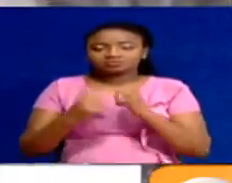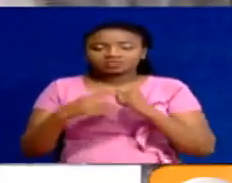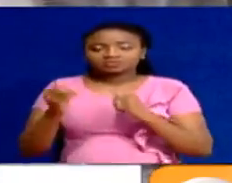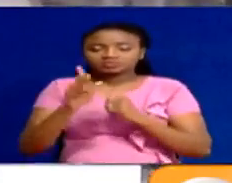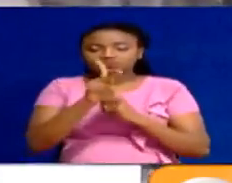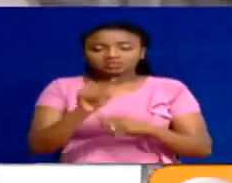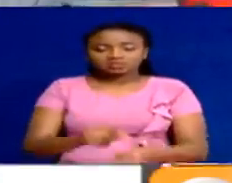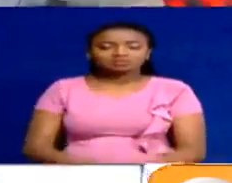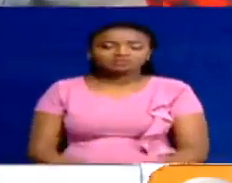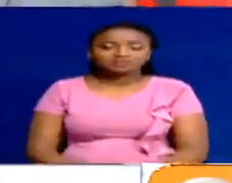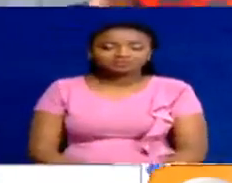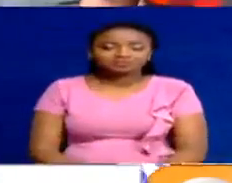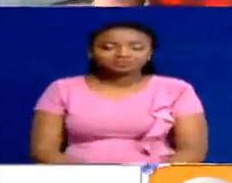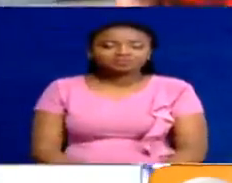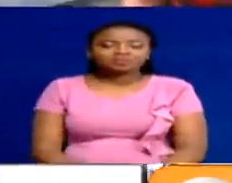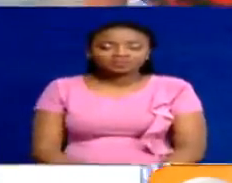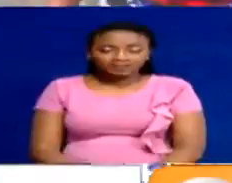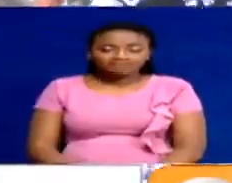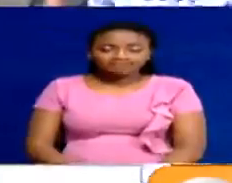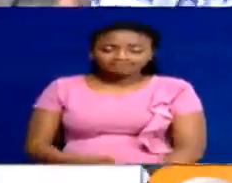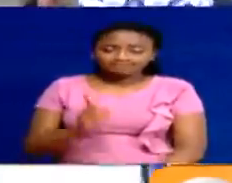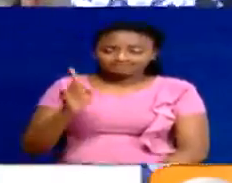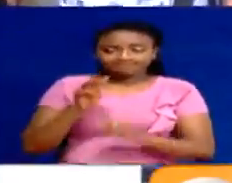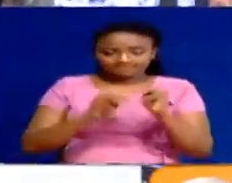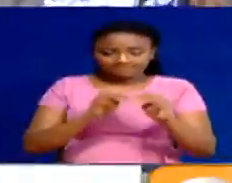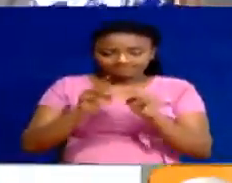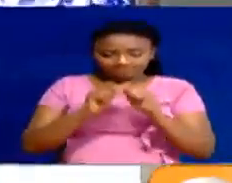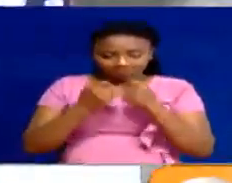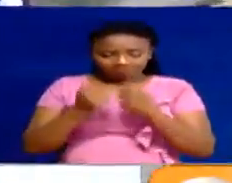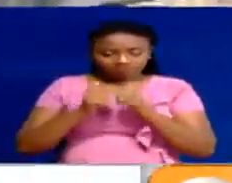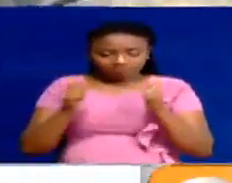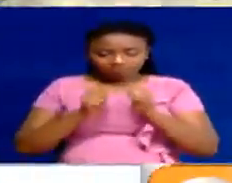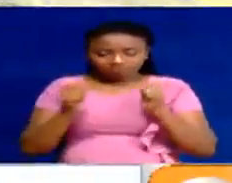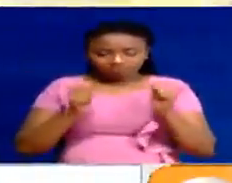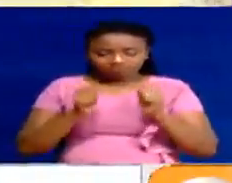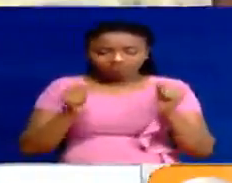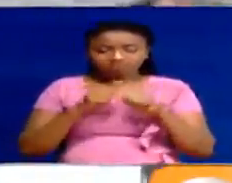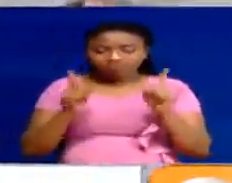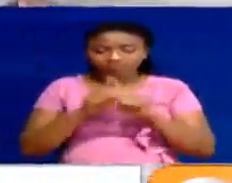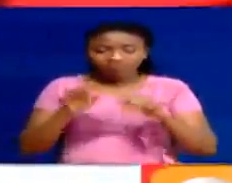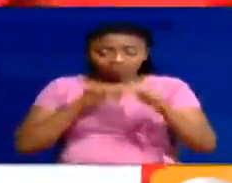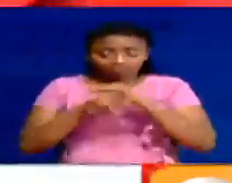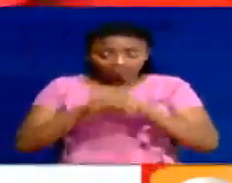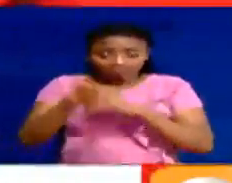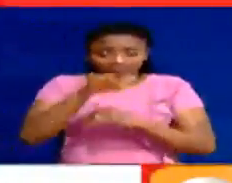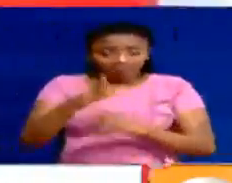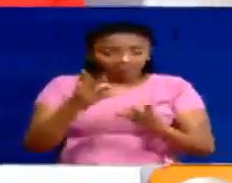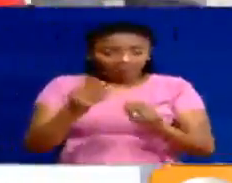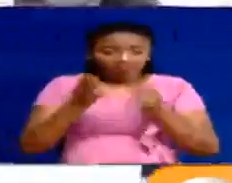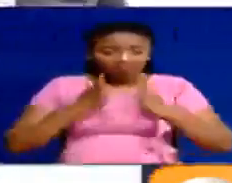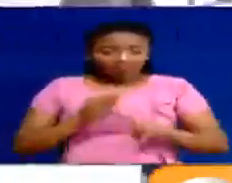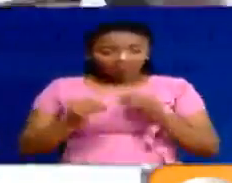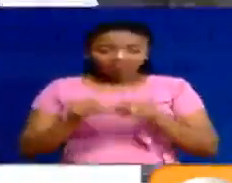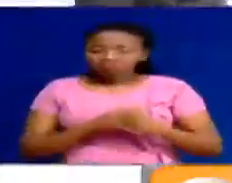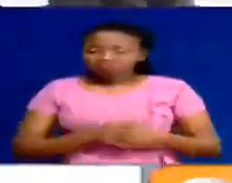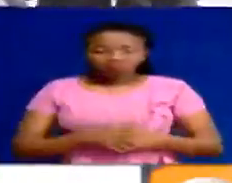260 kilos here. The team manages the entire process, albeit accessing this place for a disabled person is a challenge.